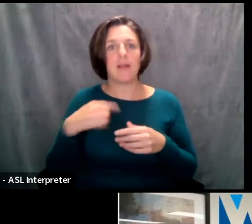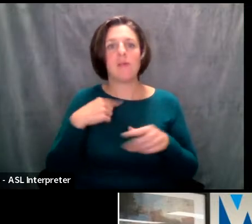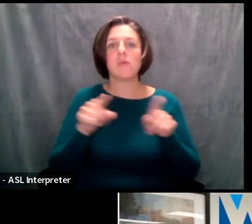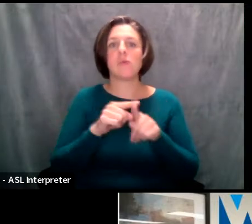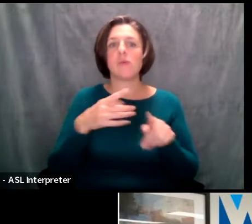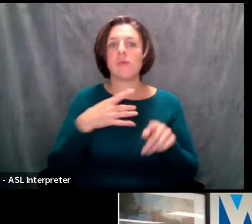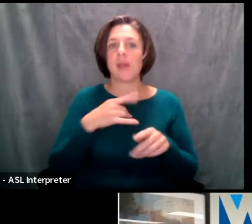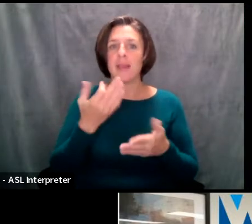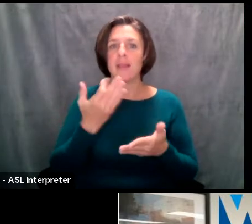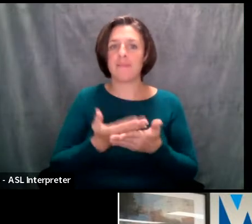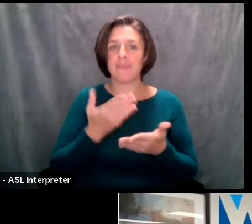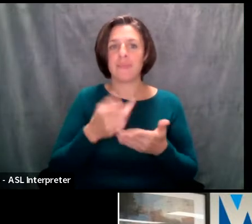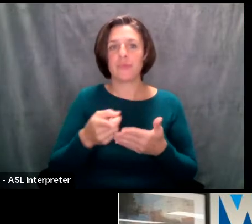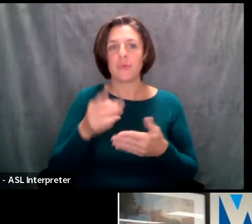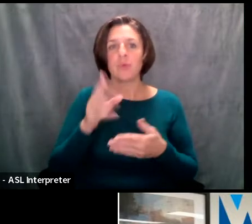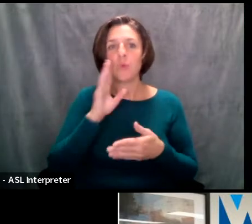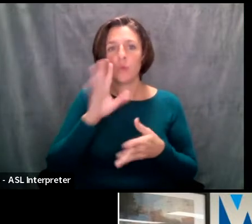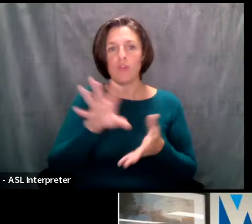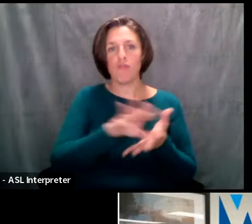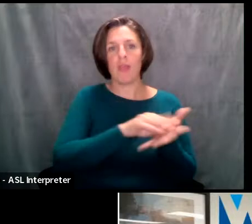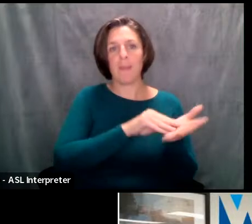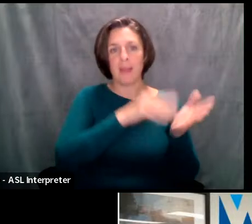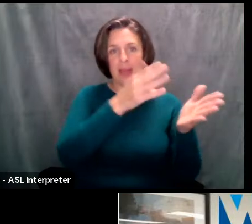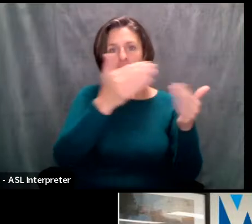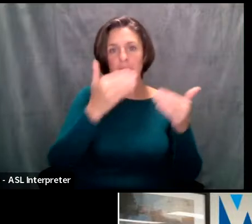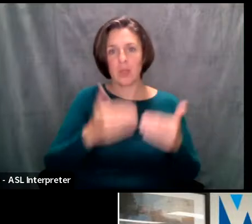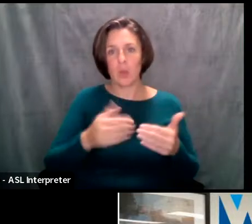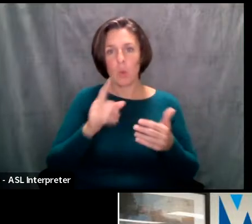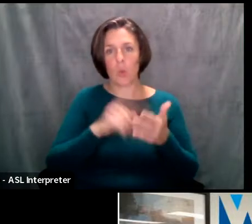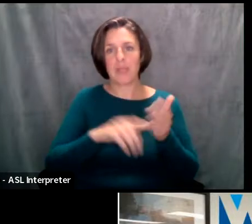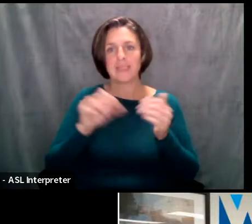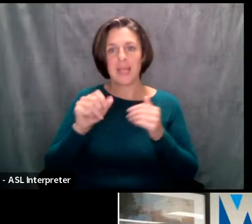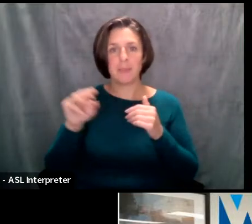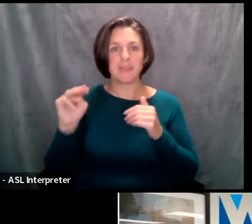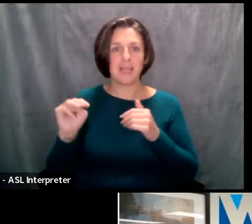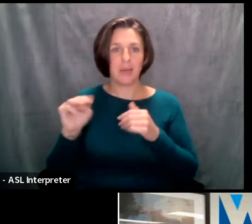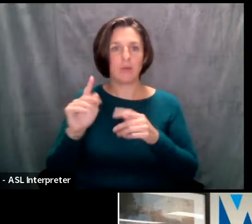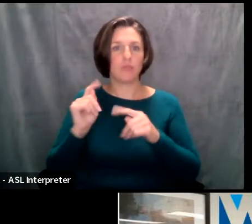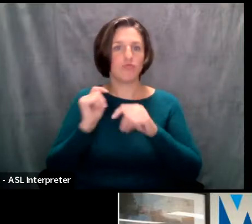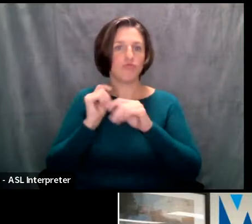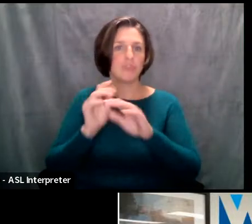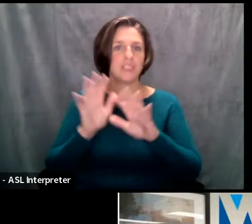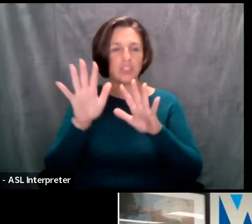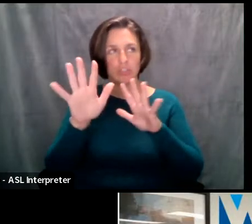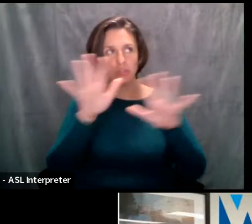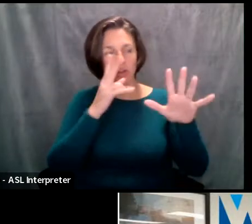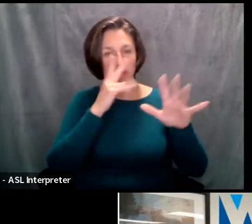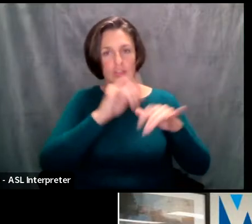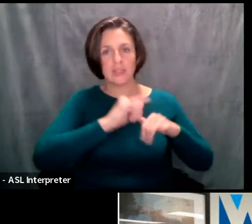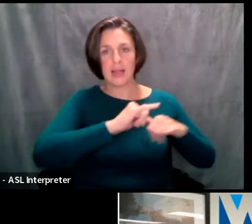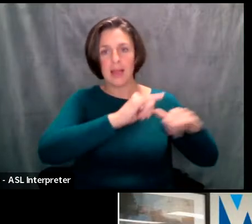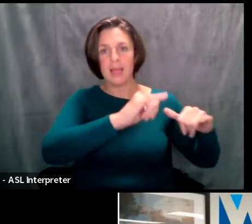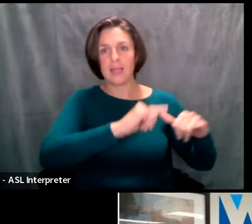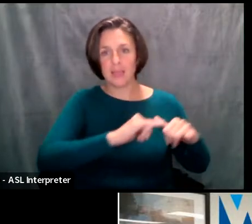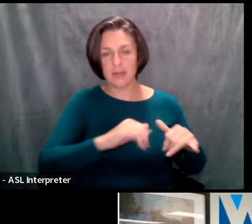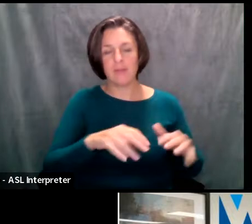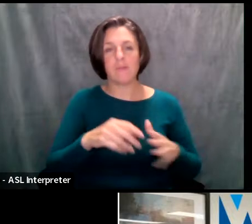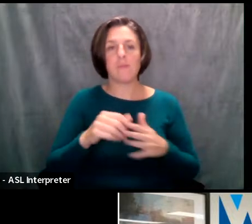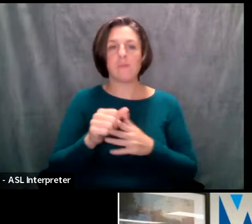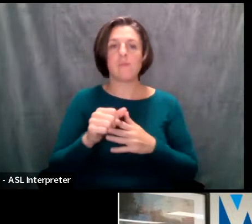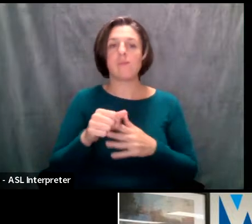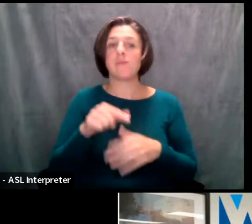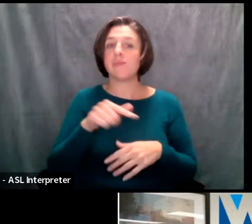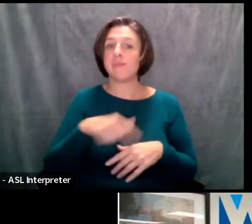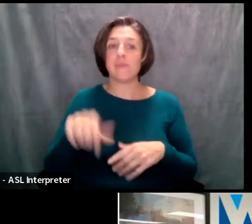fact that you're going to kind of replicate it with what San Mateo's traditional school looks like. I think all of these are